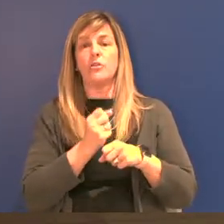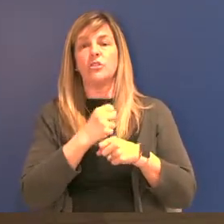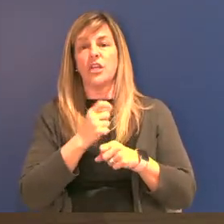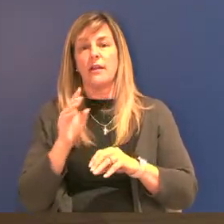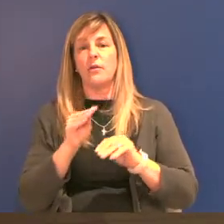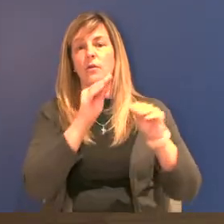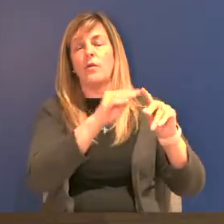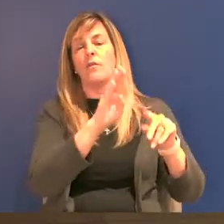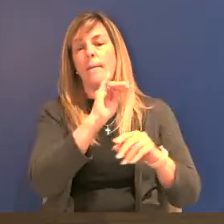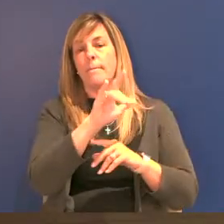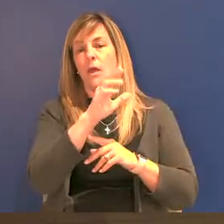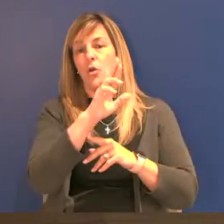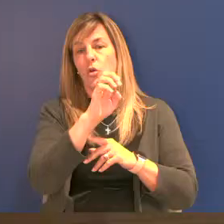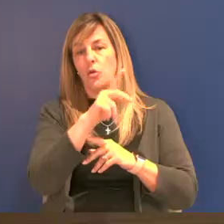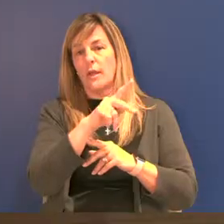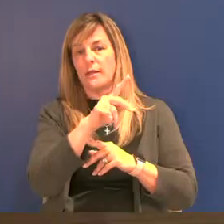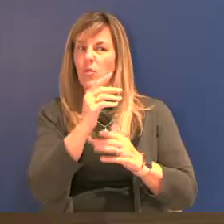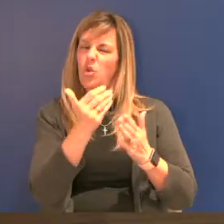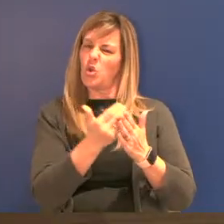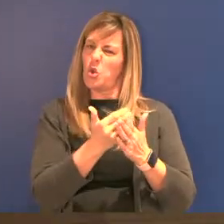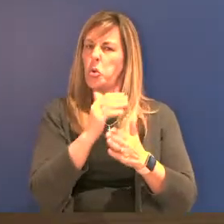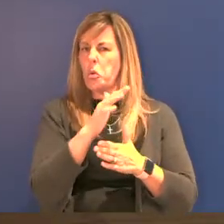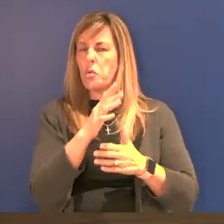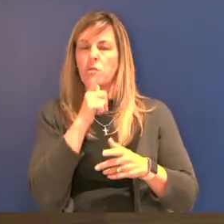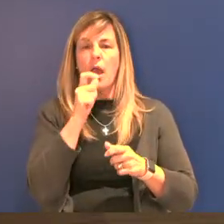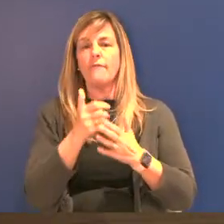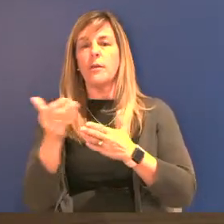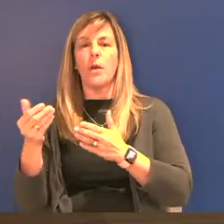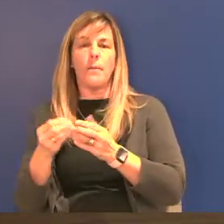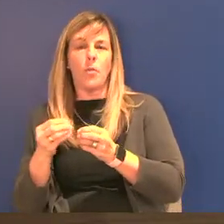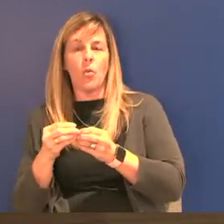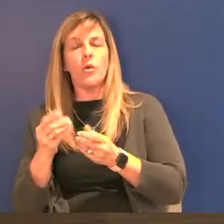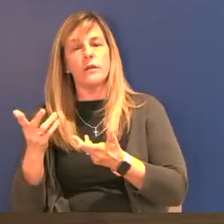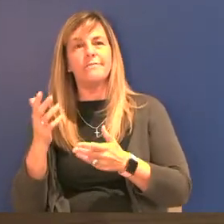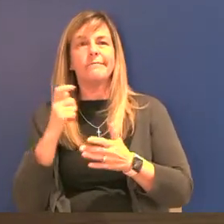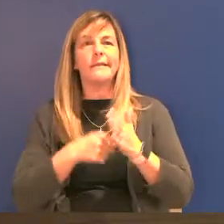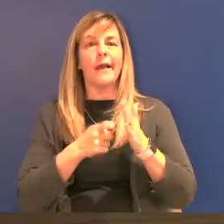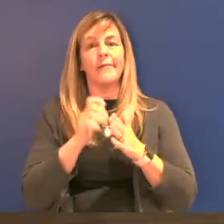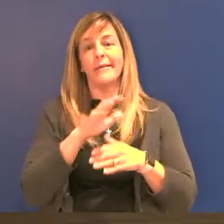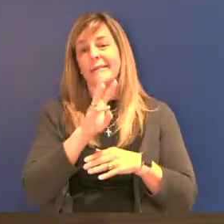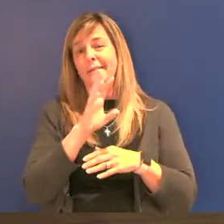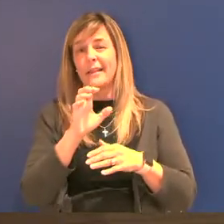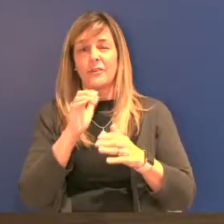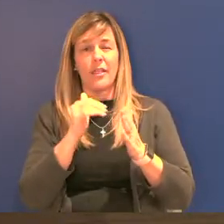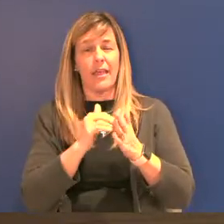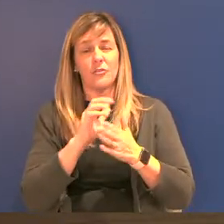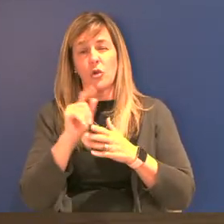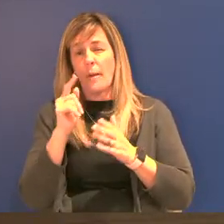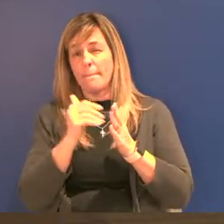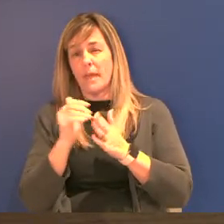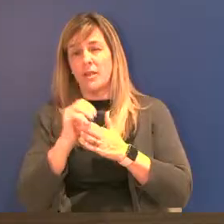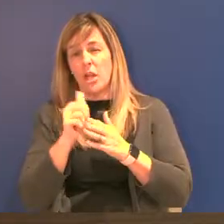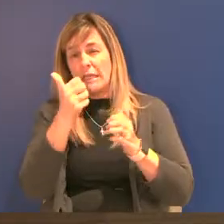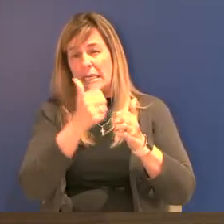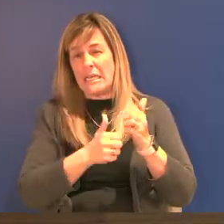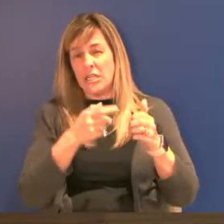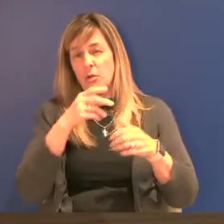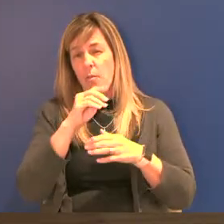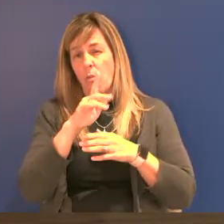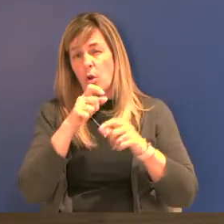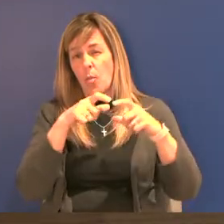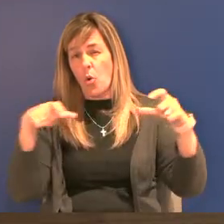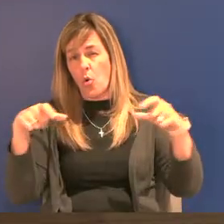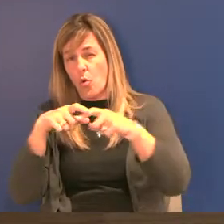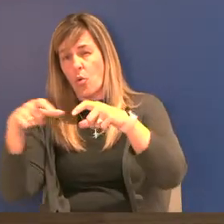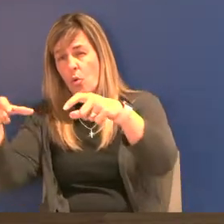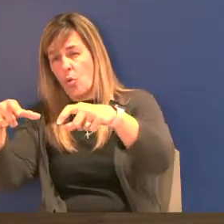were fairly new portables, so we didn't have to purchase portables. Usually those run anywhere from $600,000 to $1 million a portable. So we did